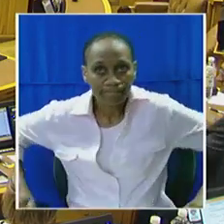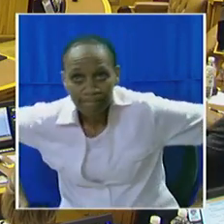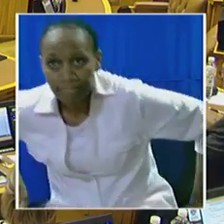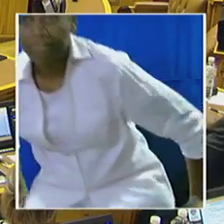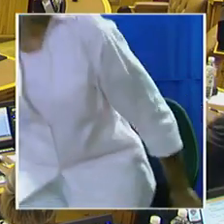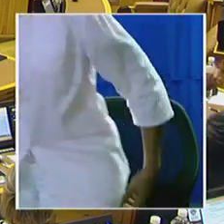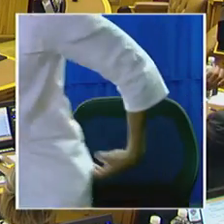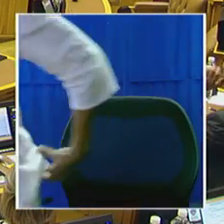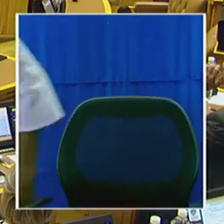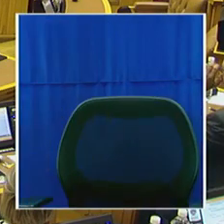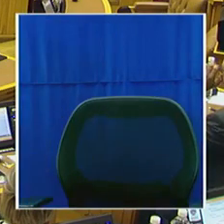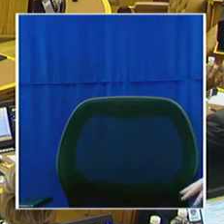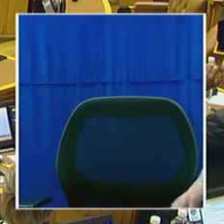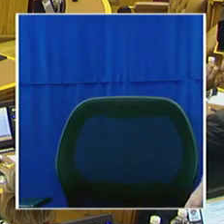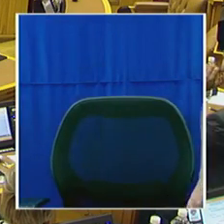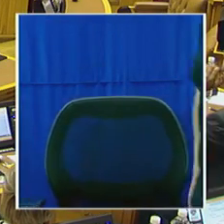Honorable Flengwa.